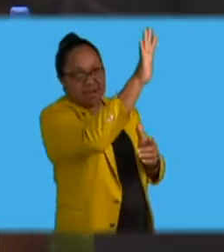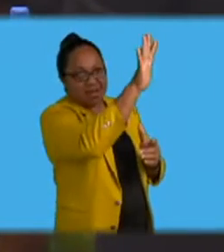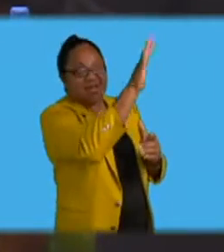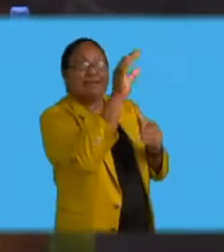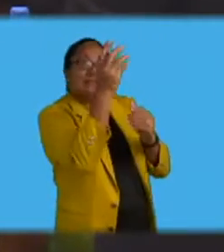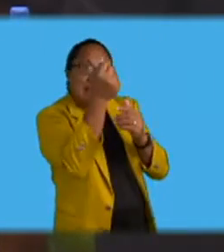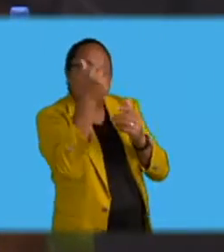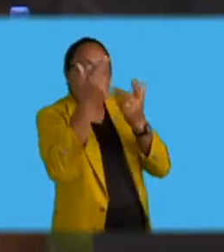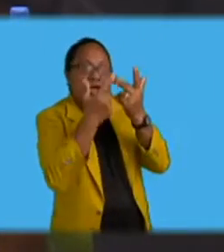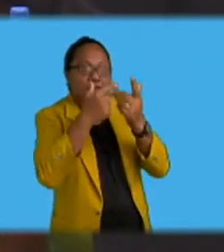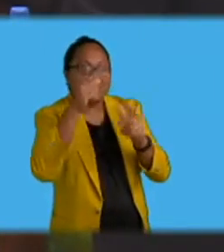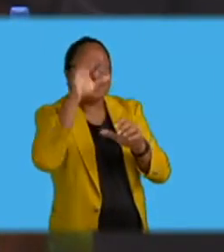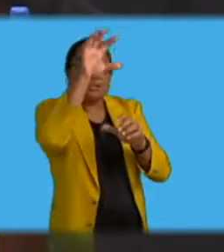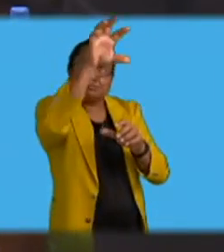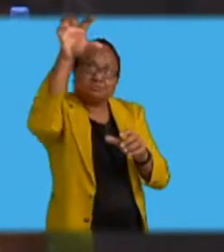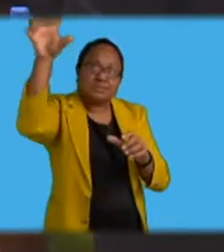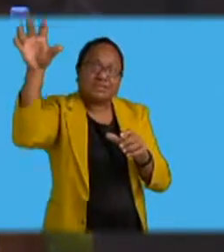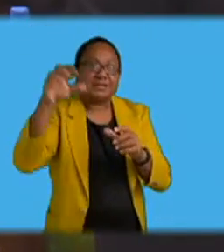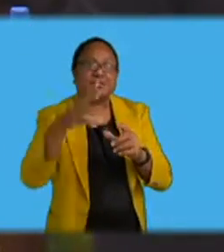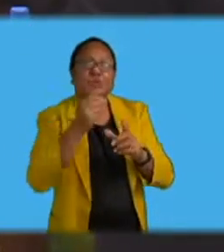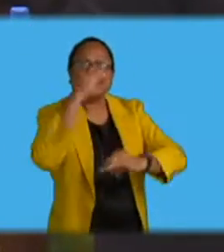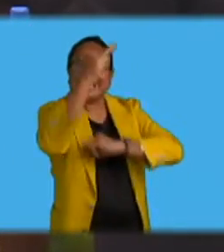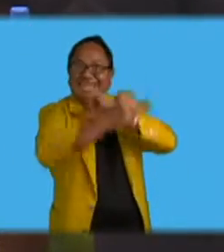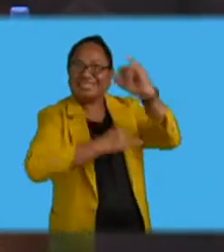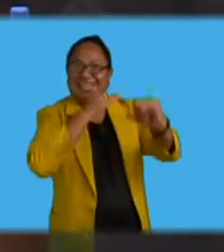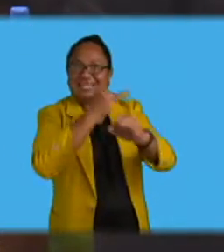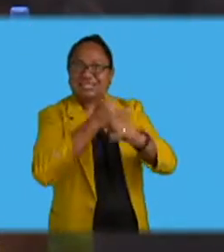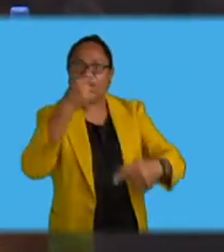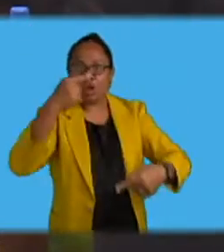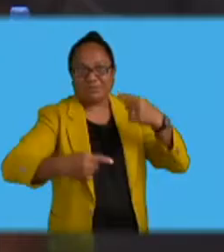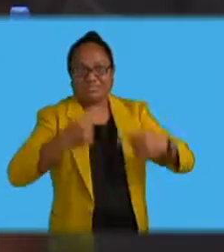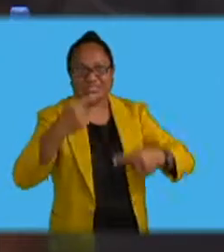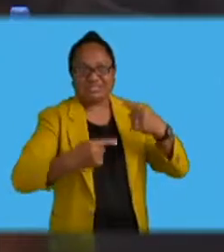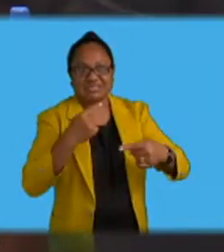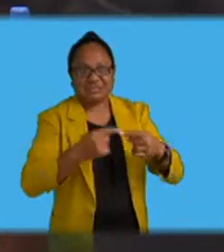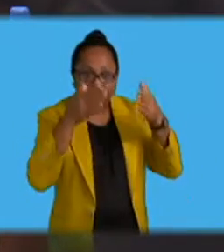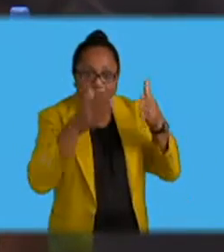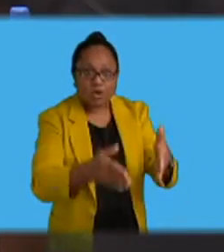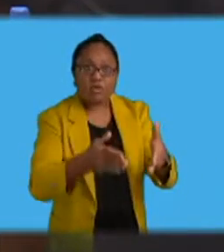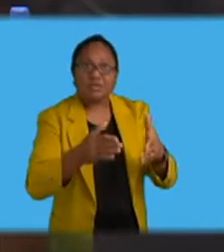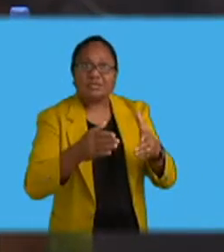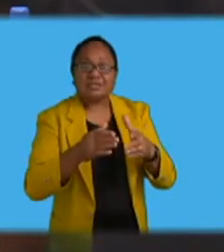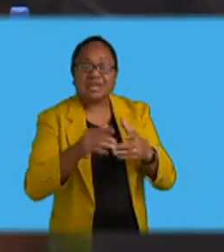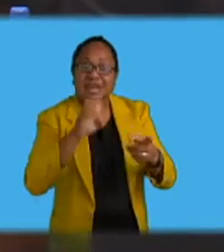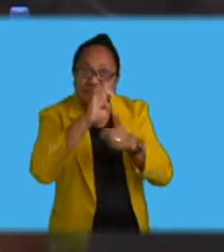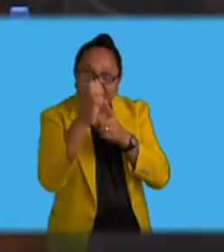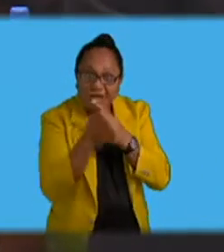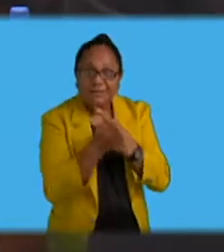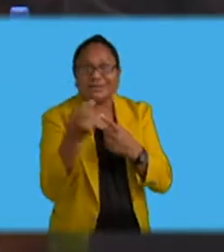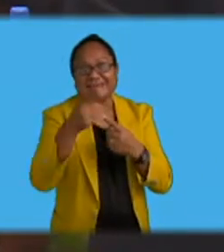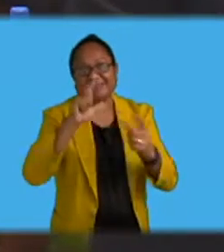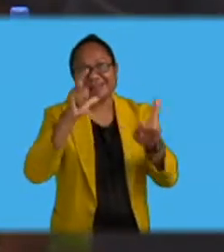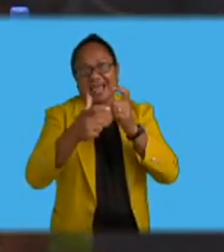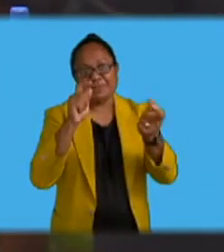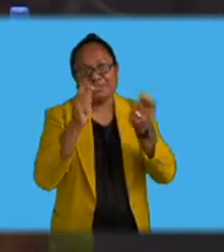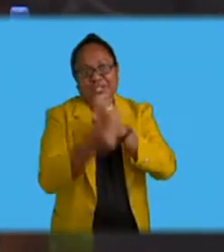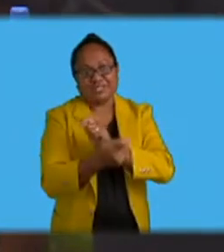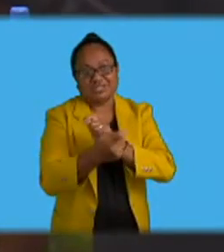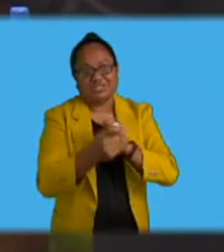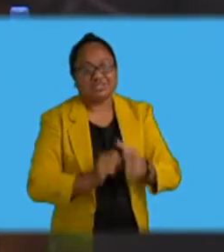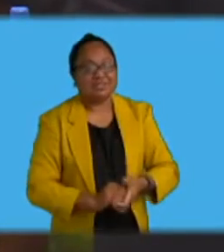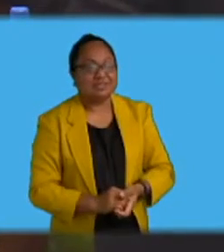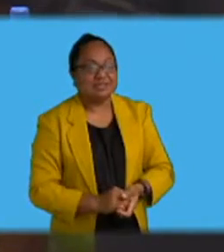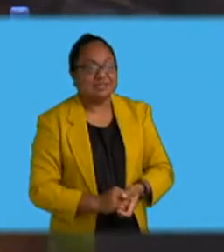it's an international competition dealing with environment and climate change, which I'm going to explain later on, Madam Speaker. And we thought